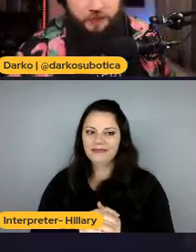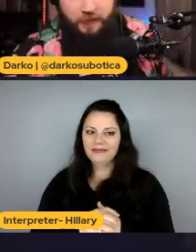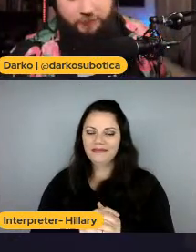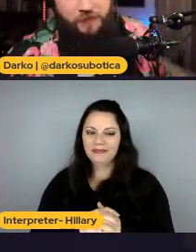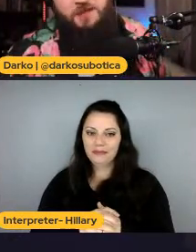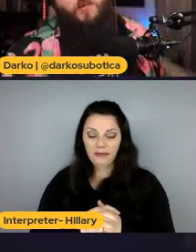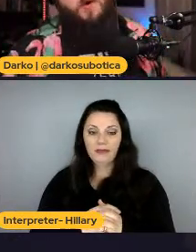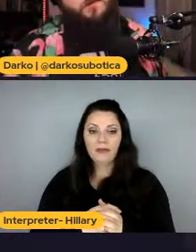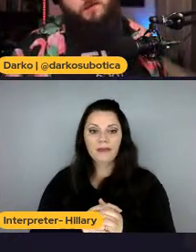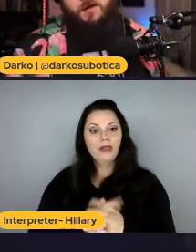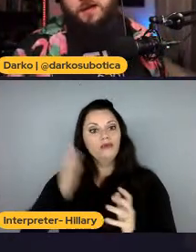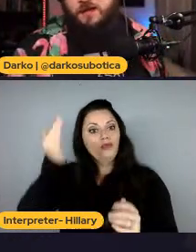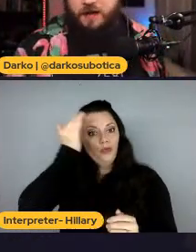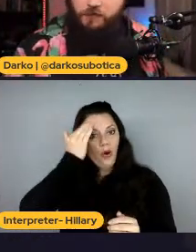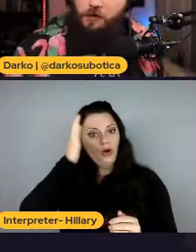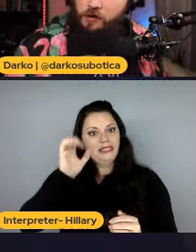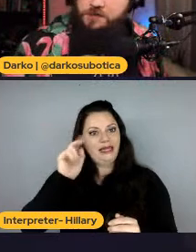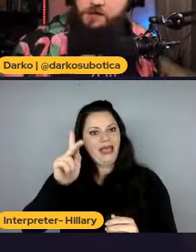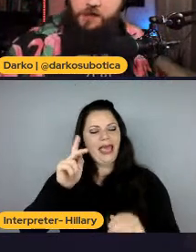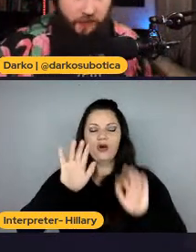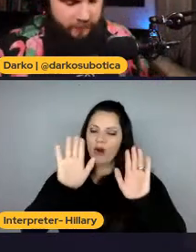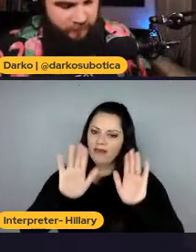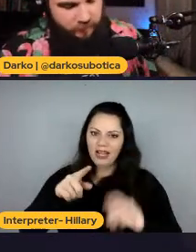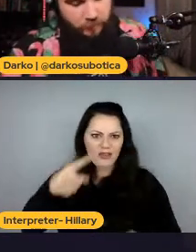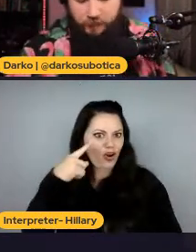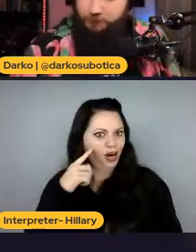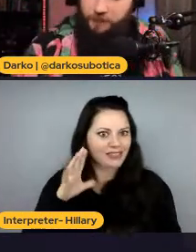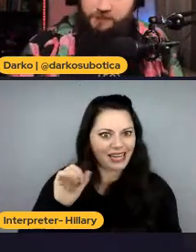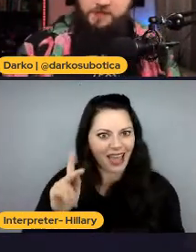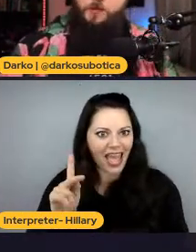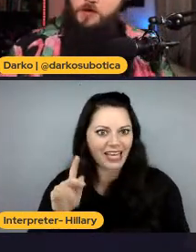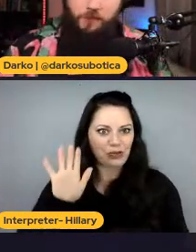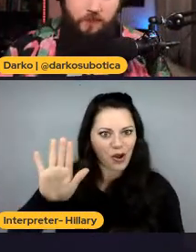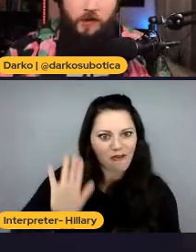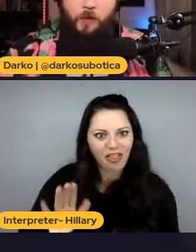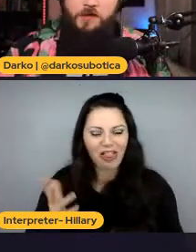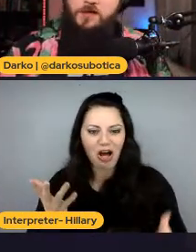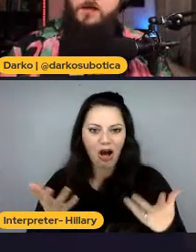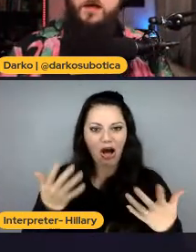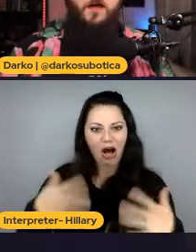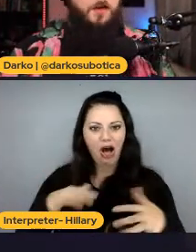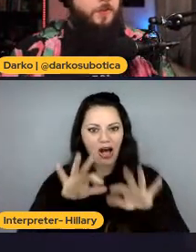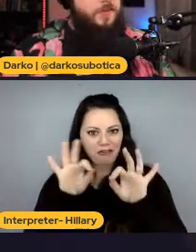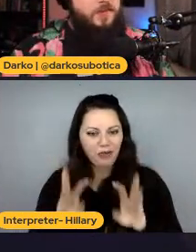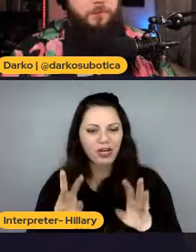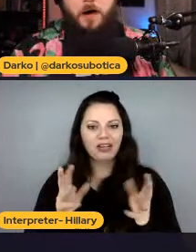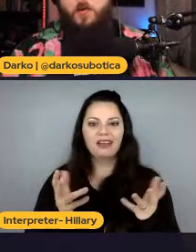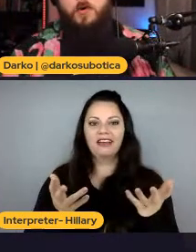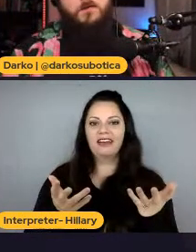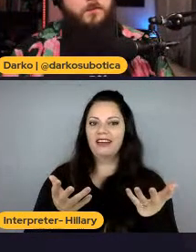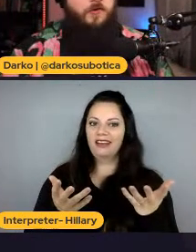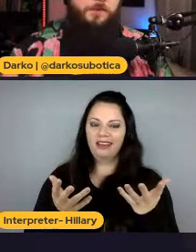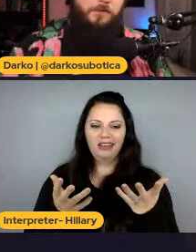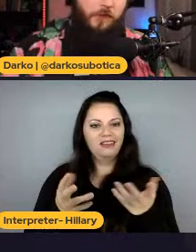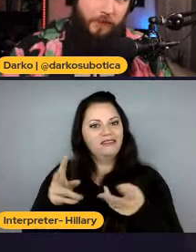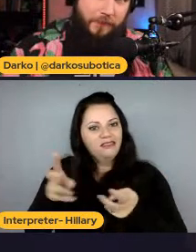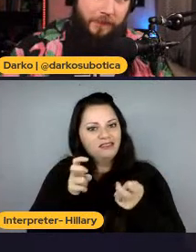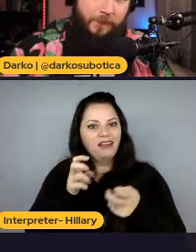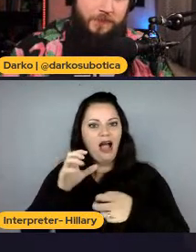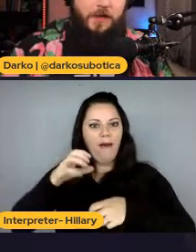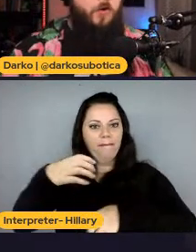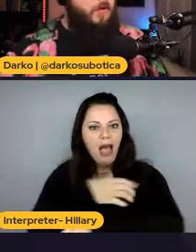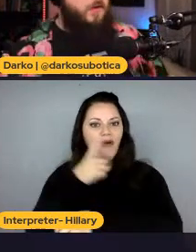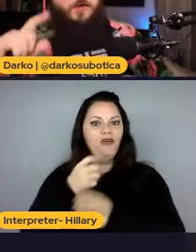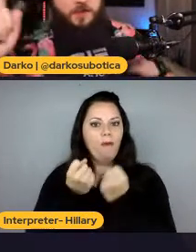We all know CDK. It's a wonderful thing. I think, have you heard of CDK? It's this wonderful framework that uses the power of multiple